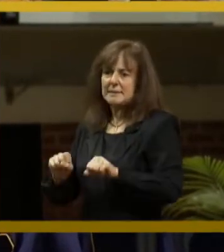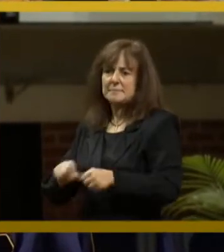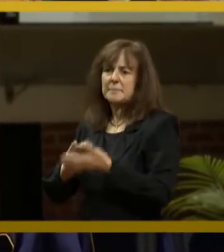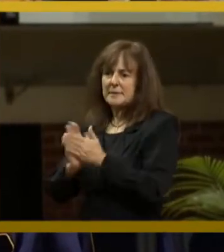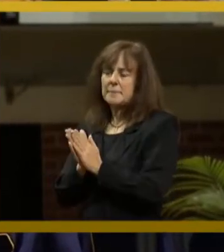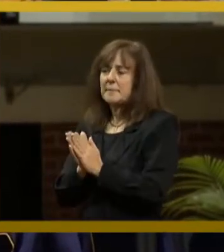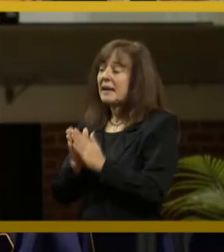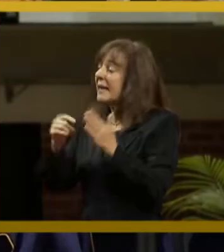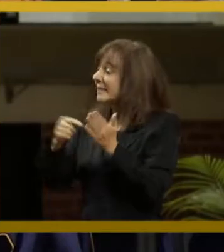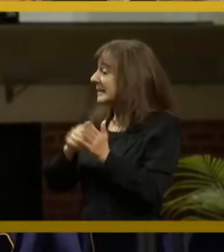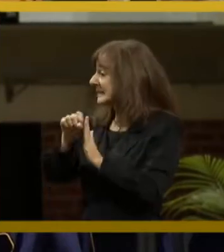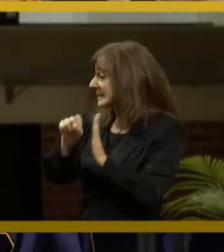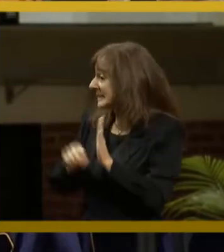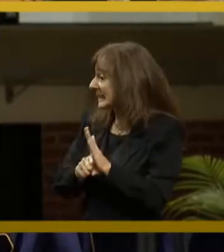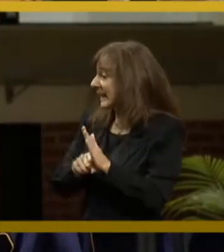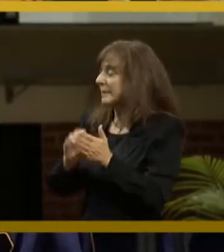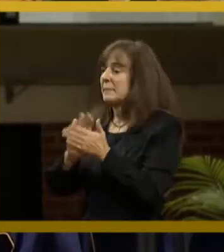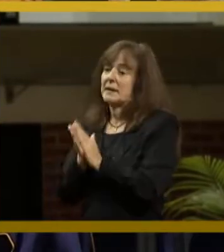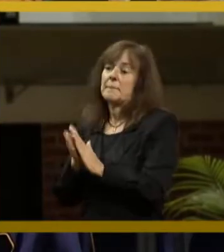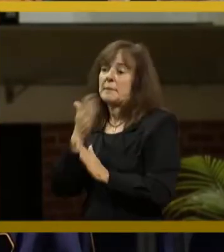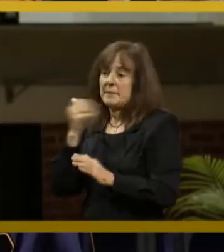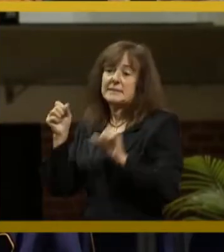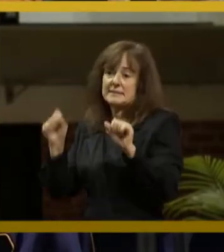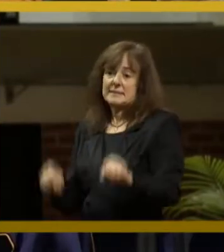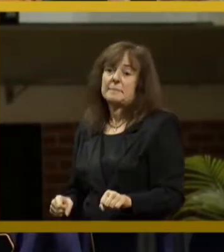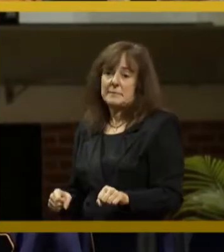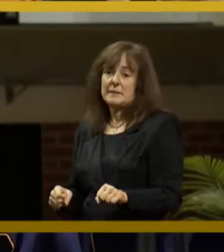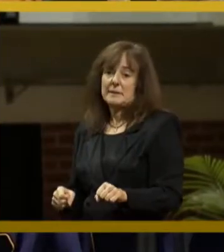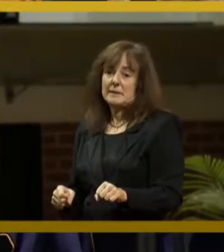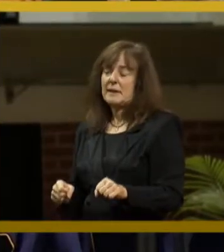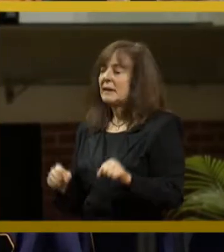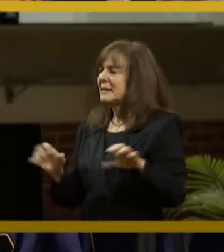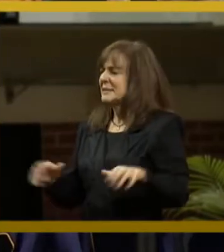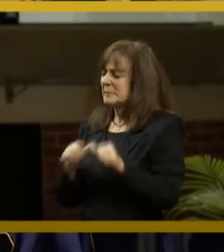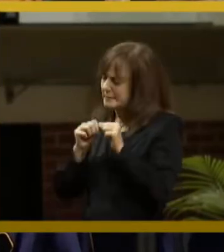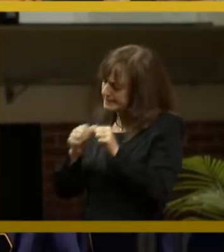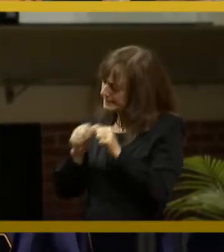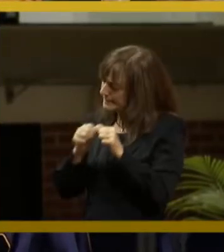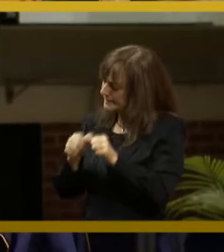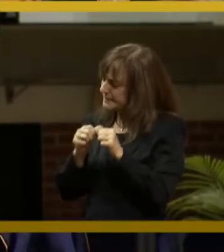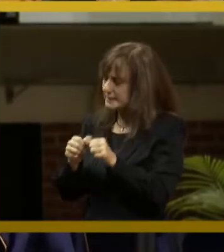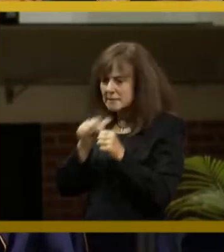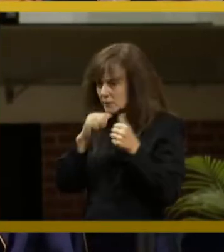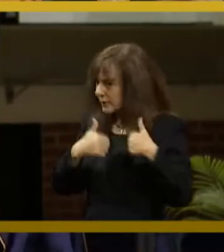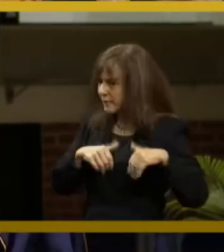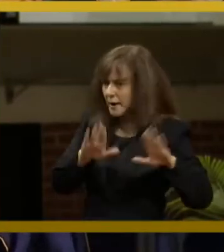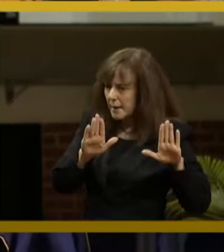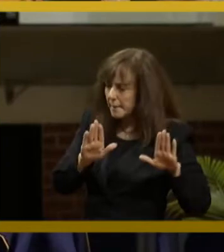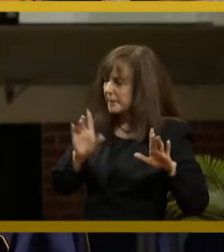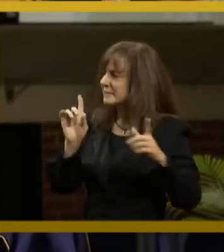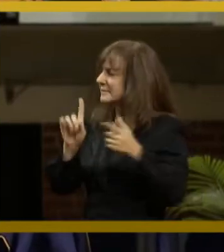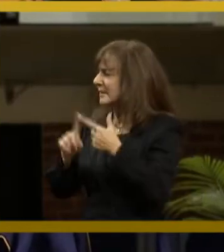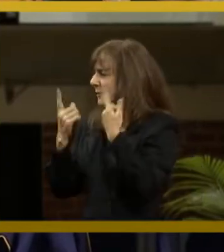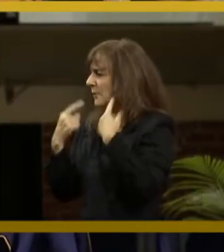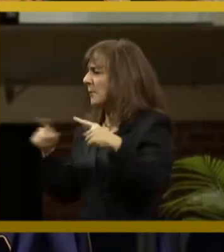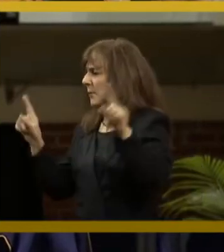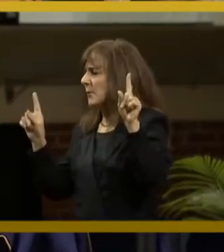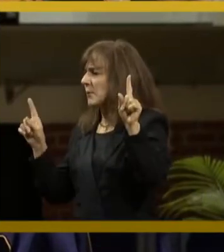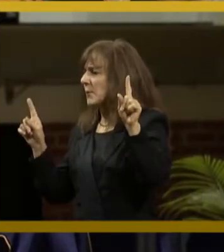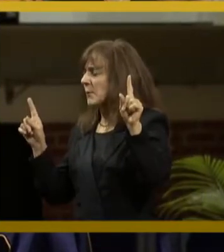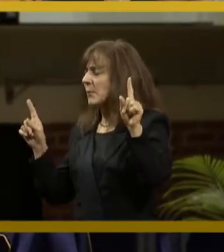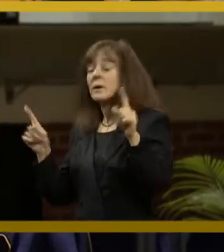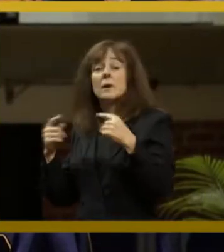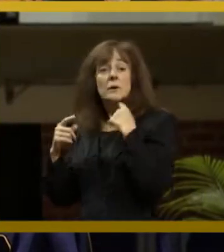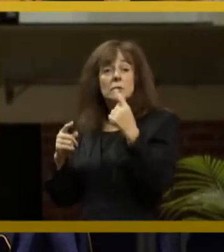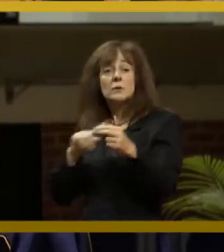Let's make this state the best it can be. Let's be doggedly persistent until we win. I